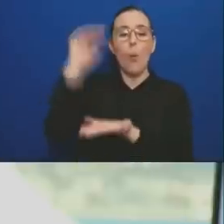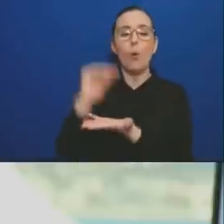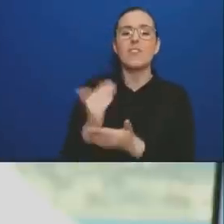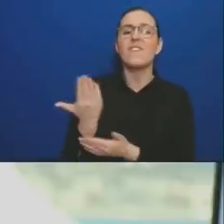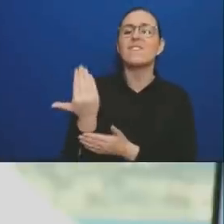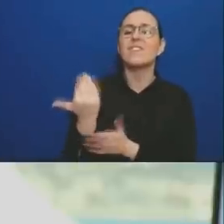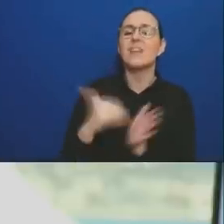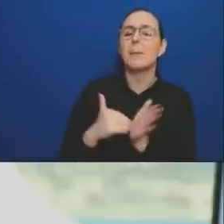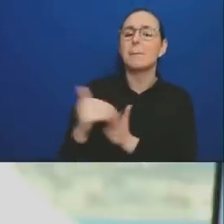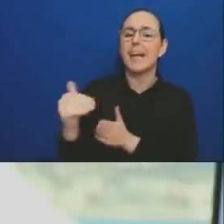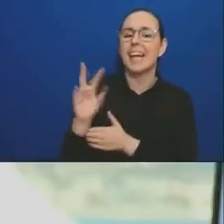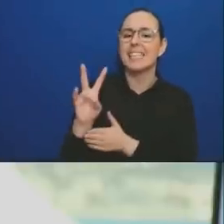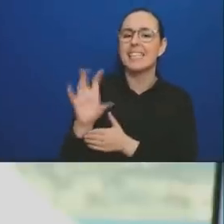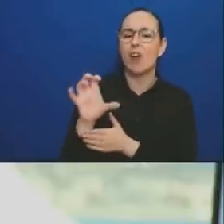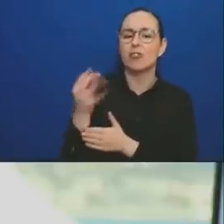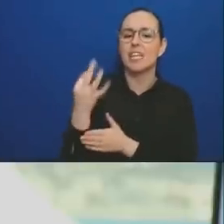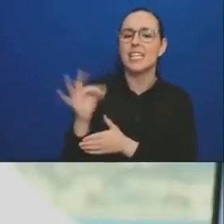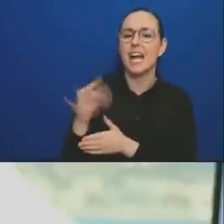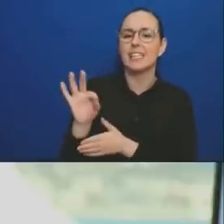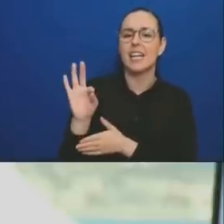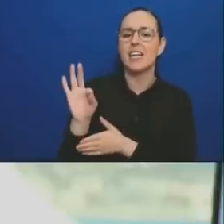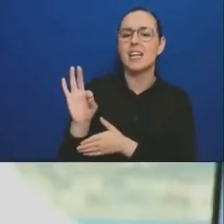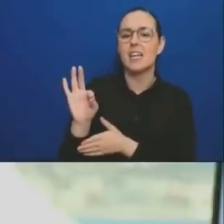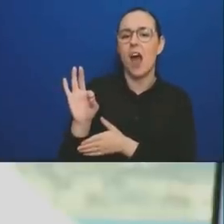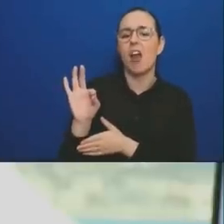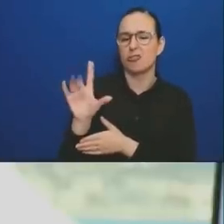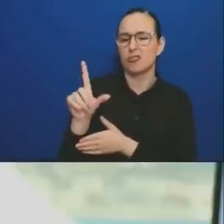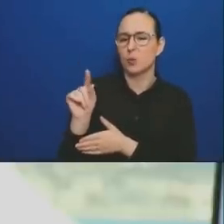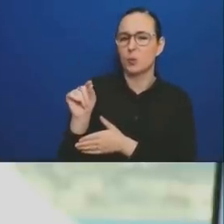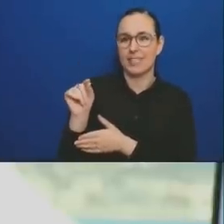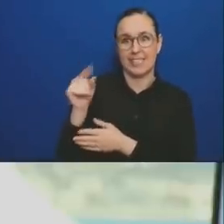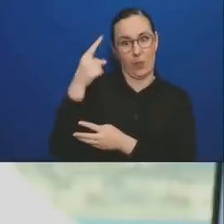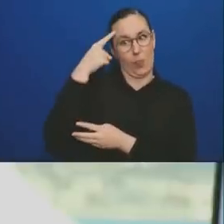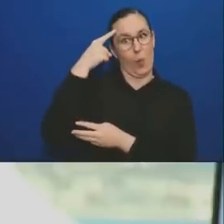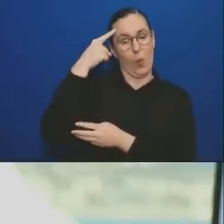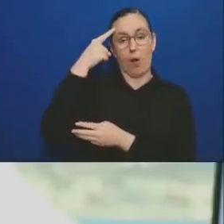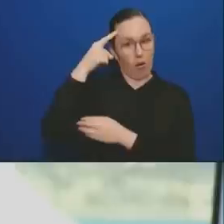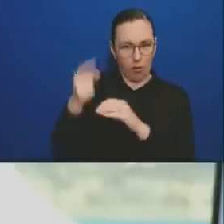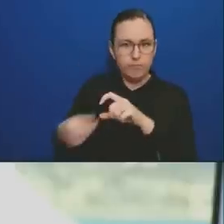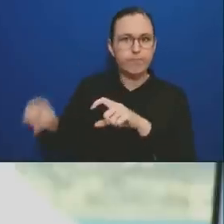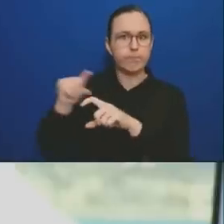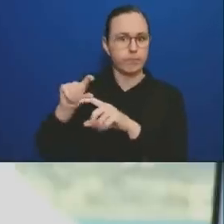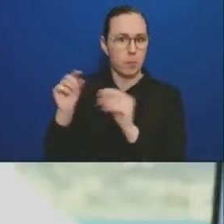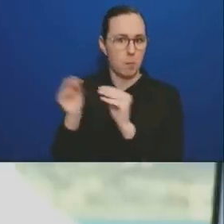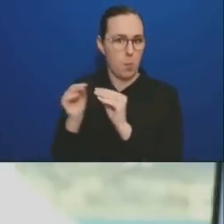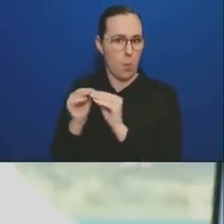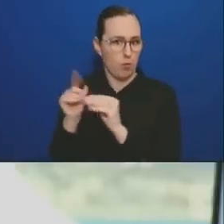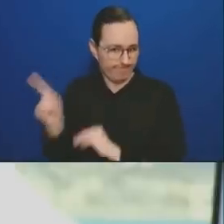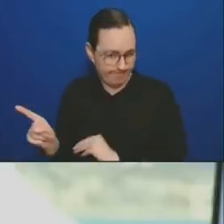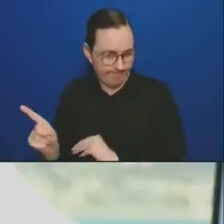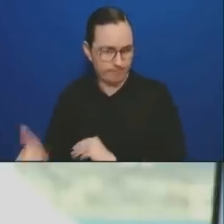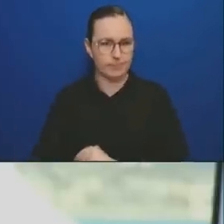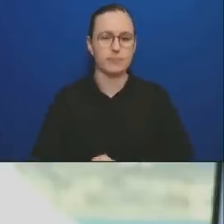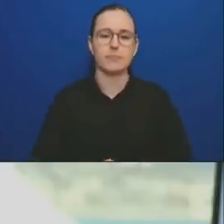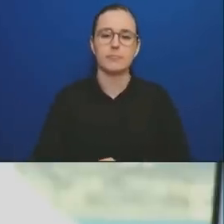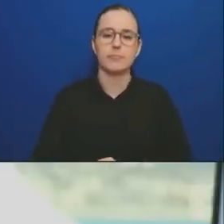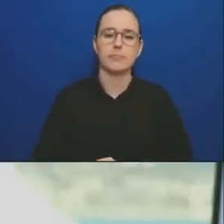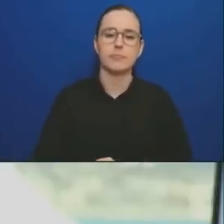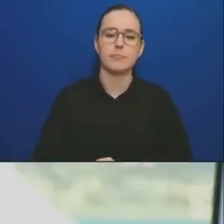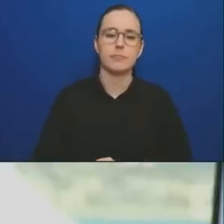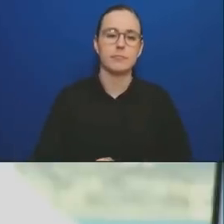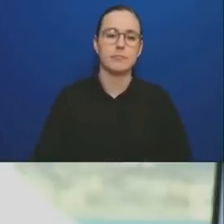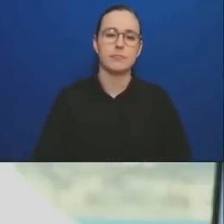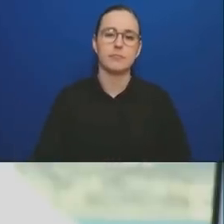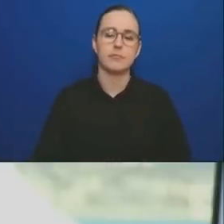of tests is substantial, but it's also in flux as orders and deliveries get firmed up by the federal government. And finally, I want to provide our